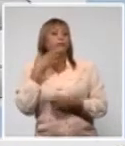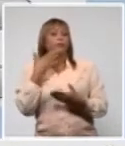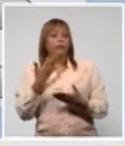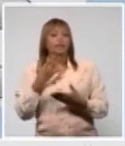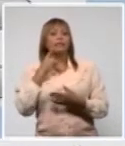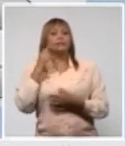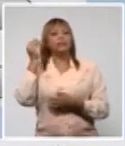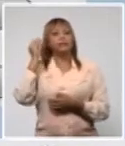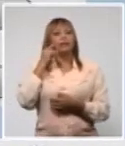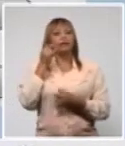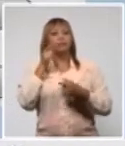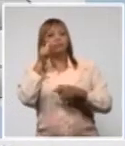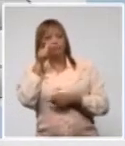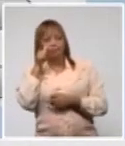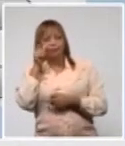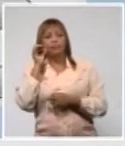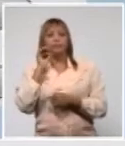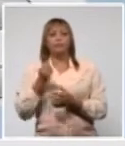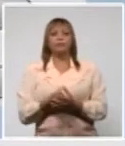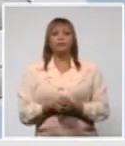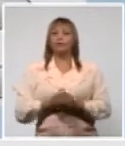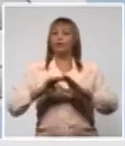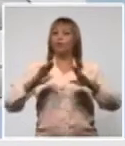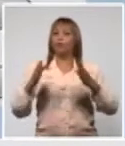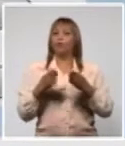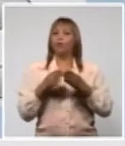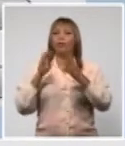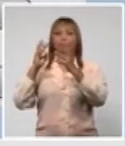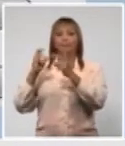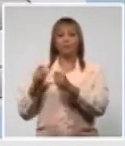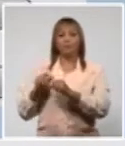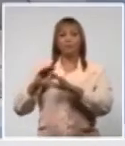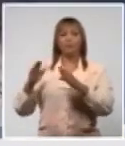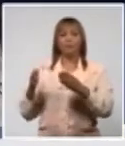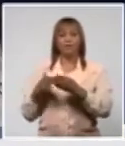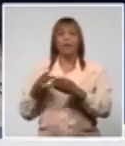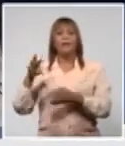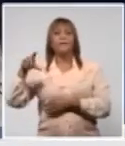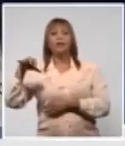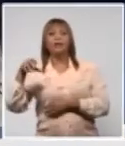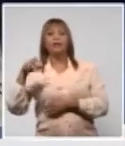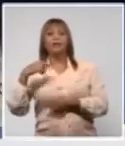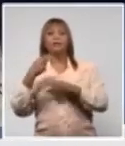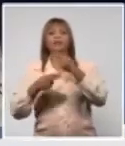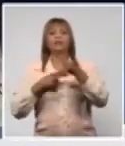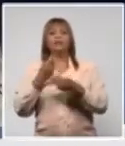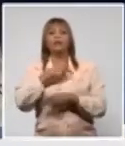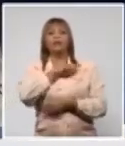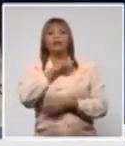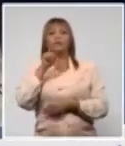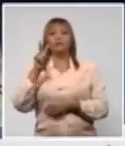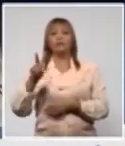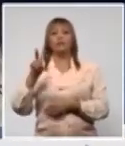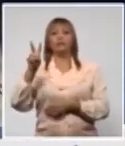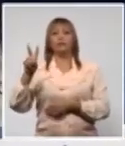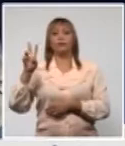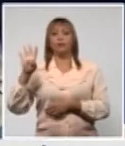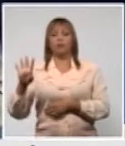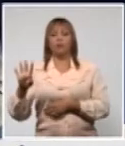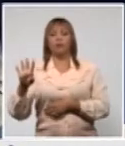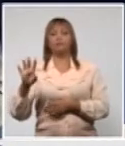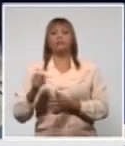all of the country's provinces were tested. Pinar del Río processed 224, Artemisa